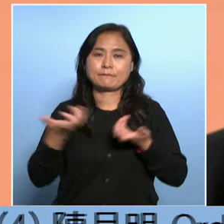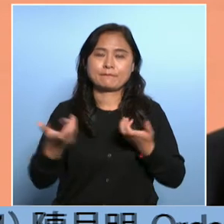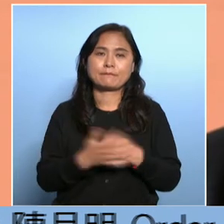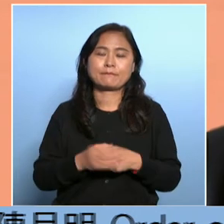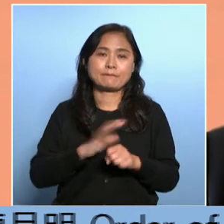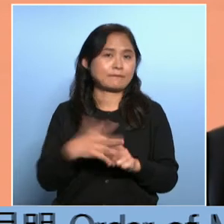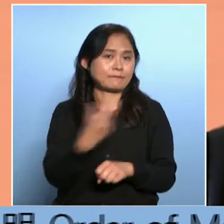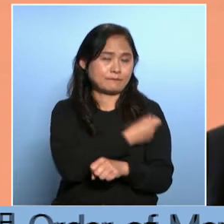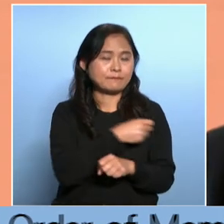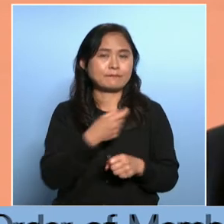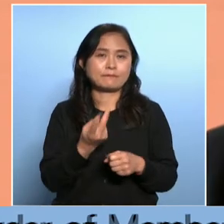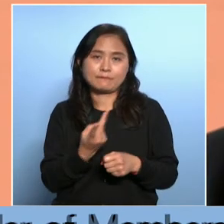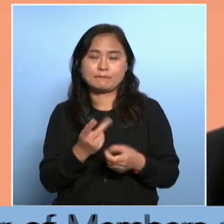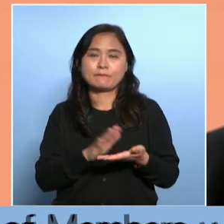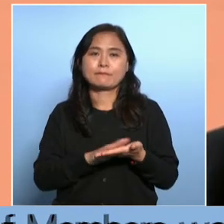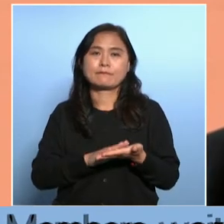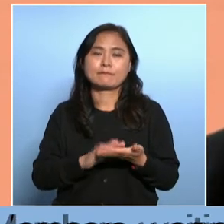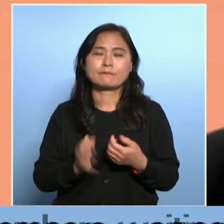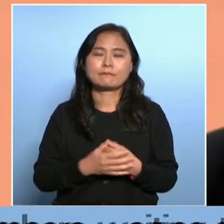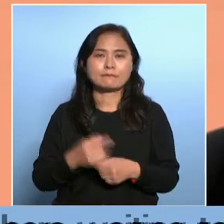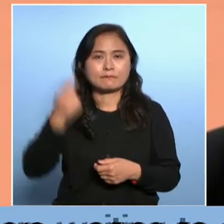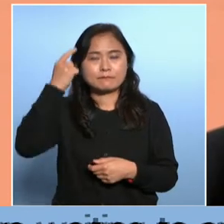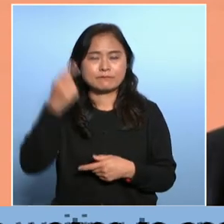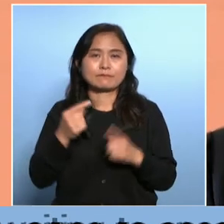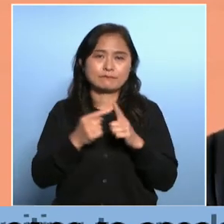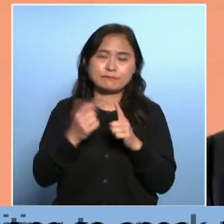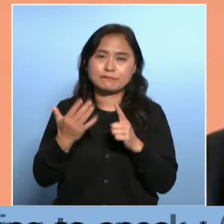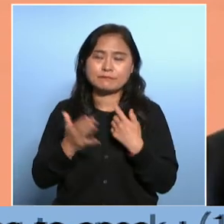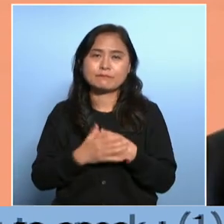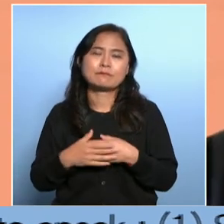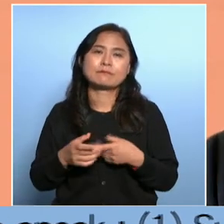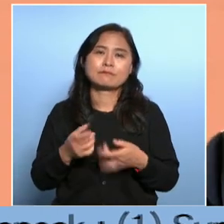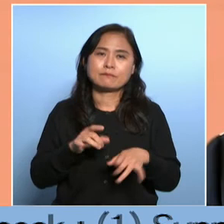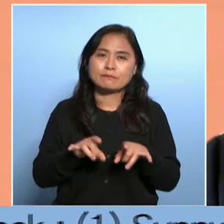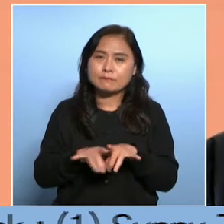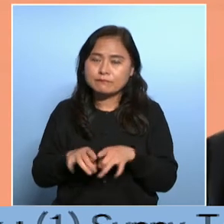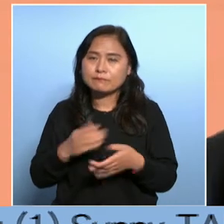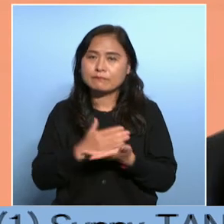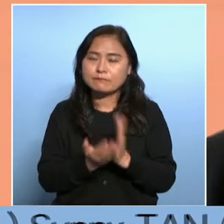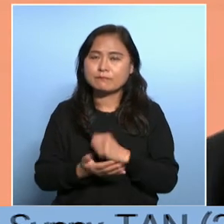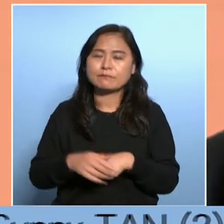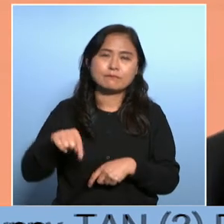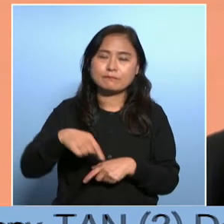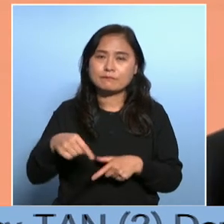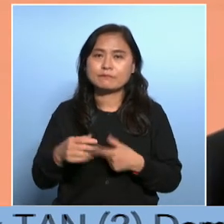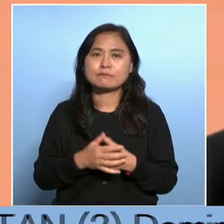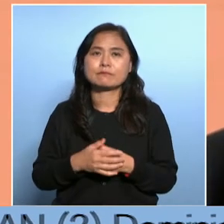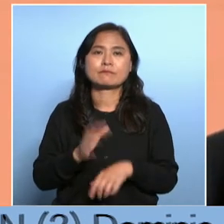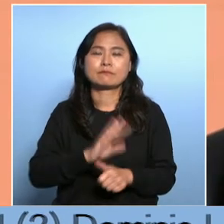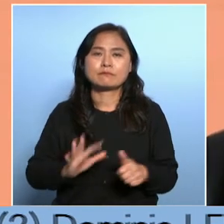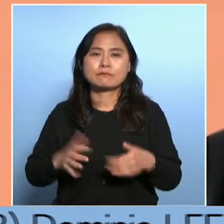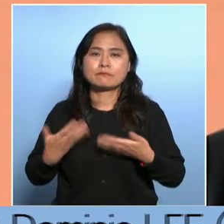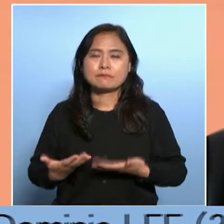implemented very quickly. I understand there are constraints, manpower,